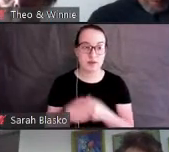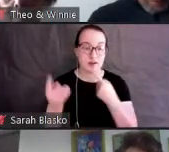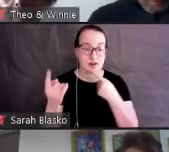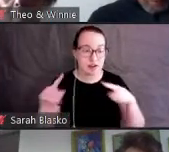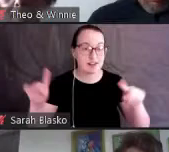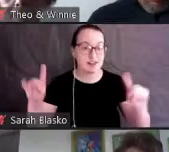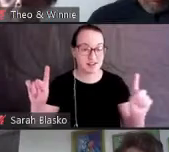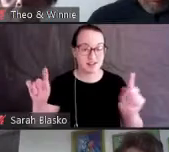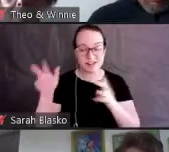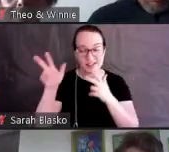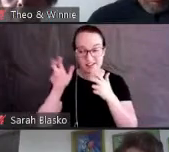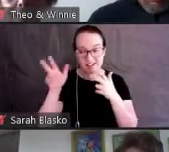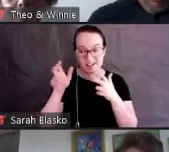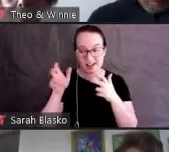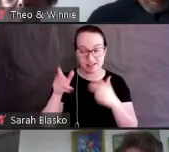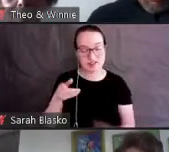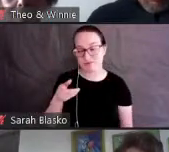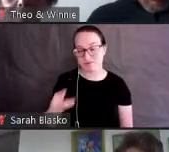have grossly